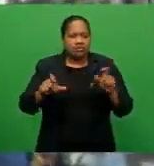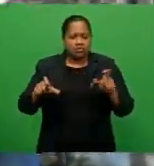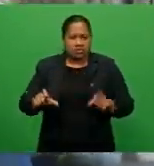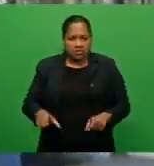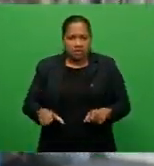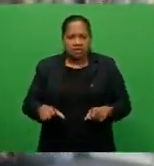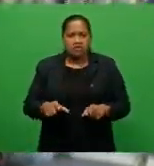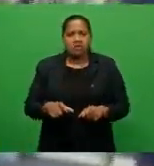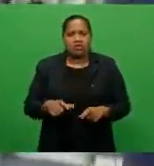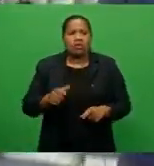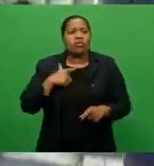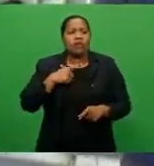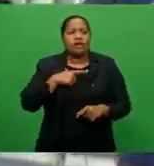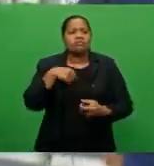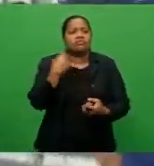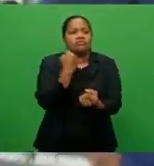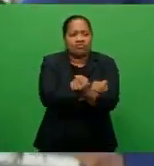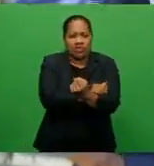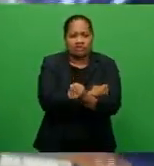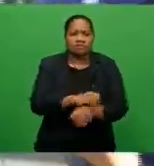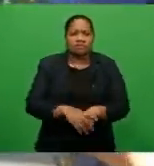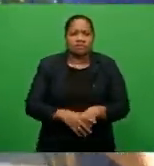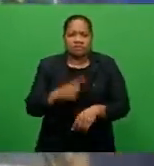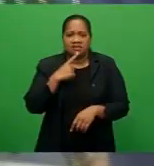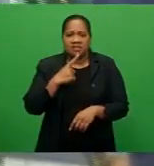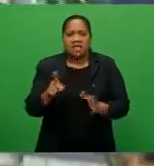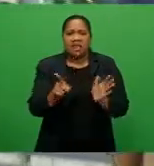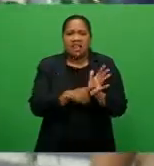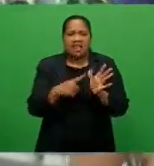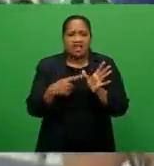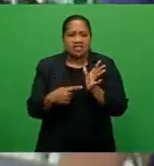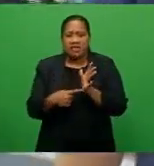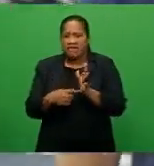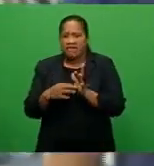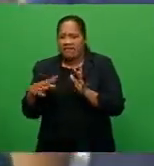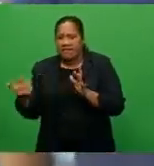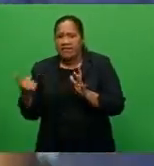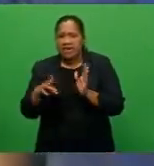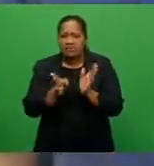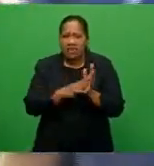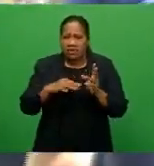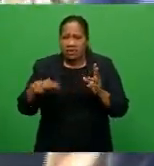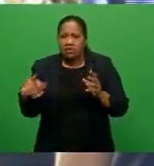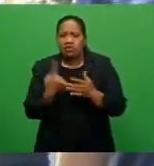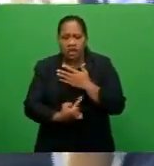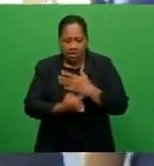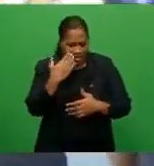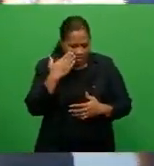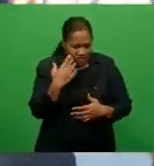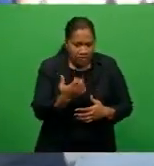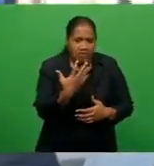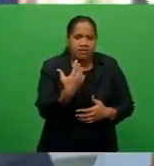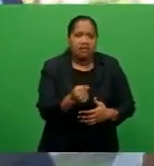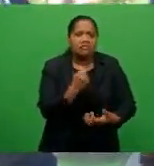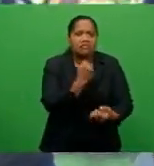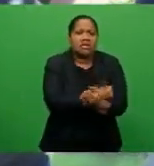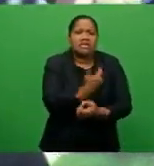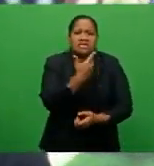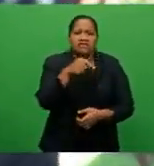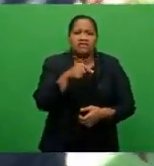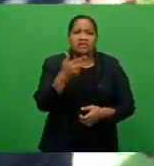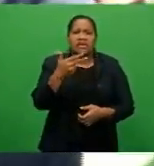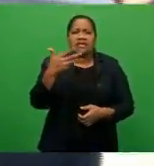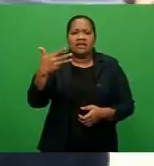of illicit drugs. It is alleged that Latif and Maharaj Moore were found in possession of 7.89 grams of